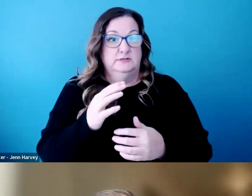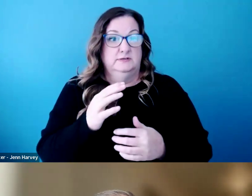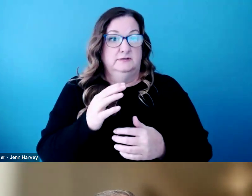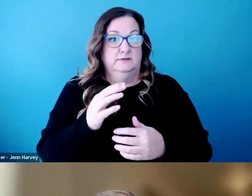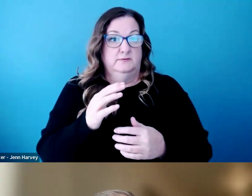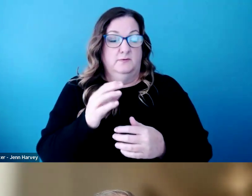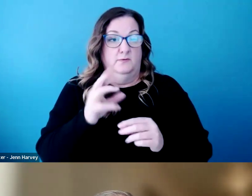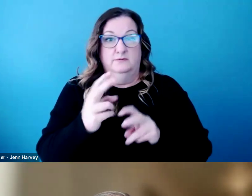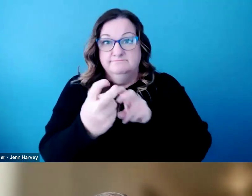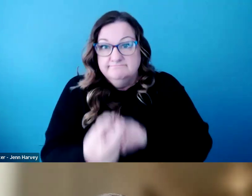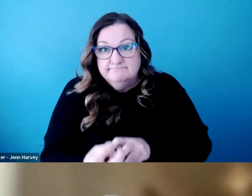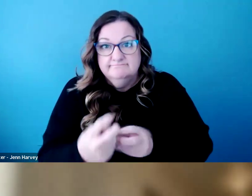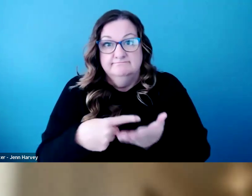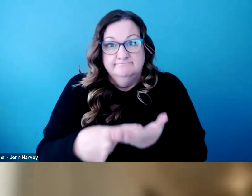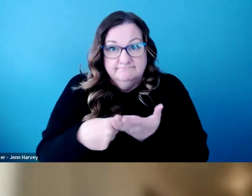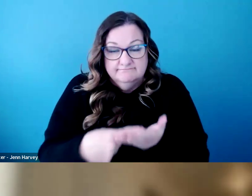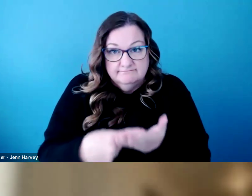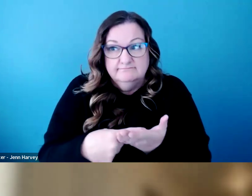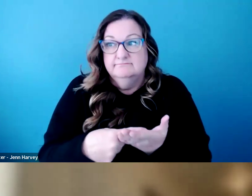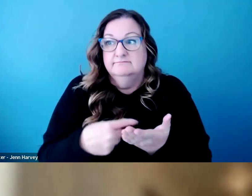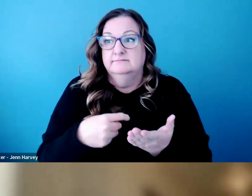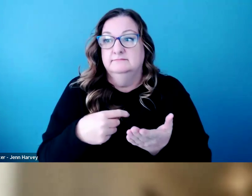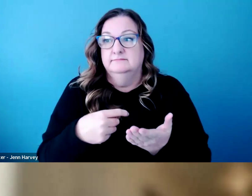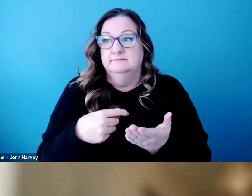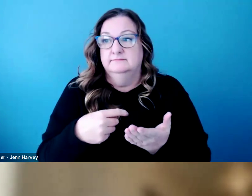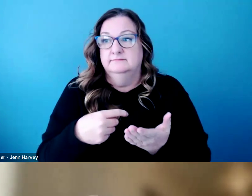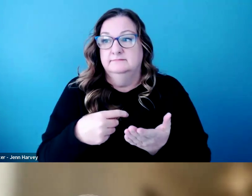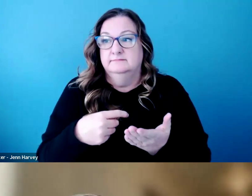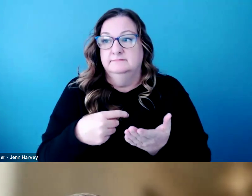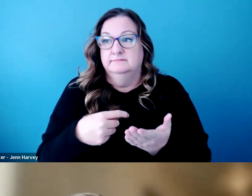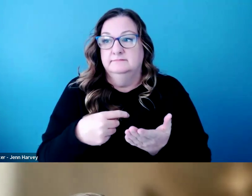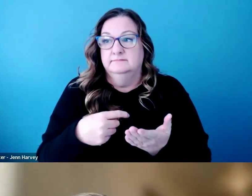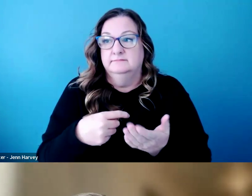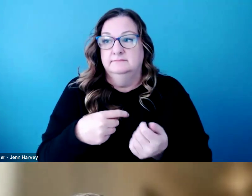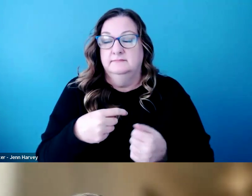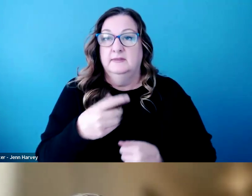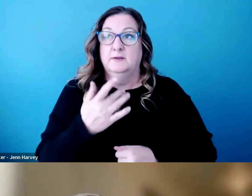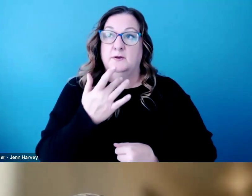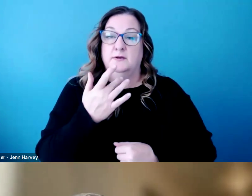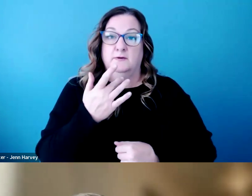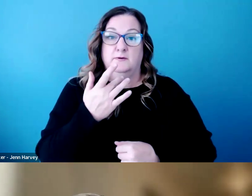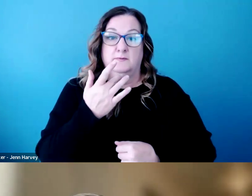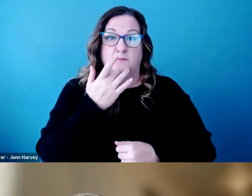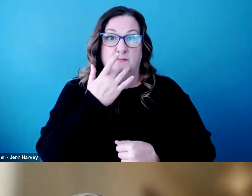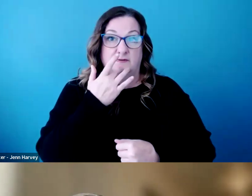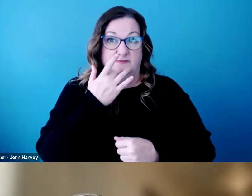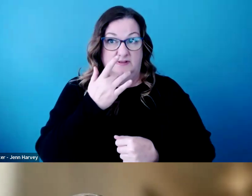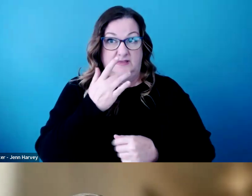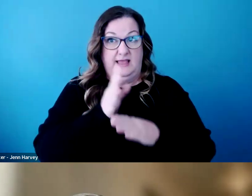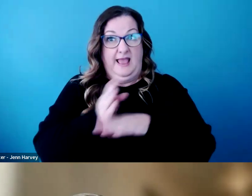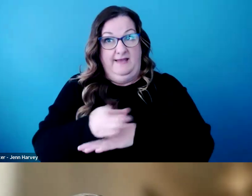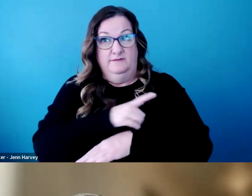a conversation about it, preferably after the session, we would very